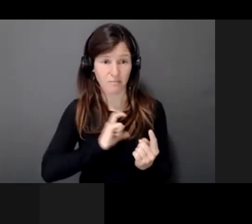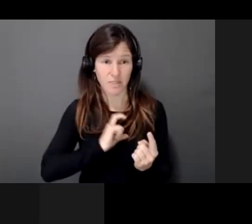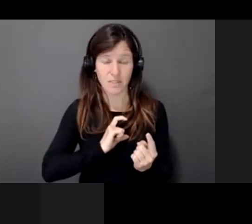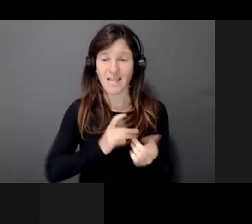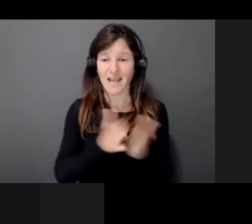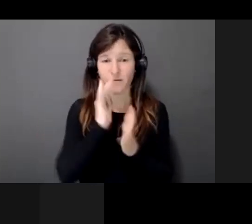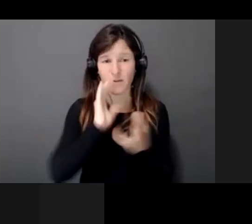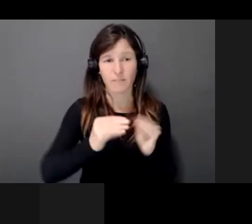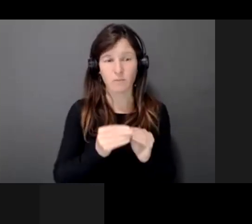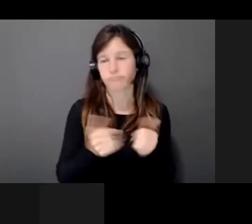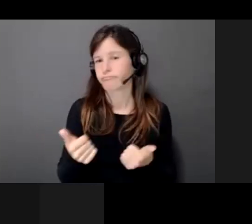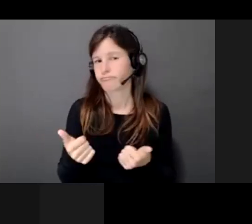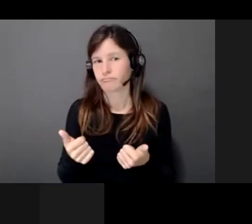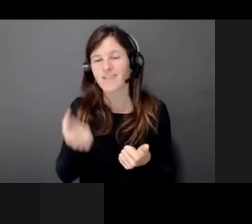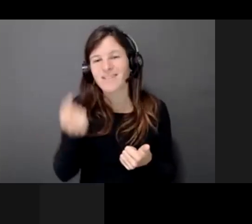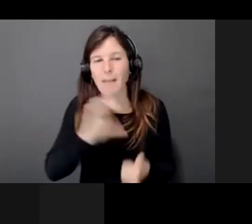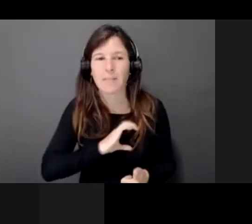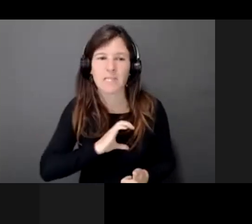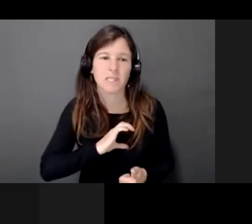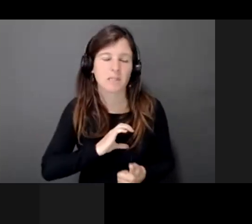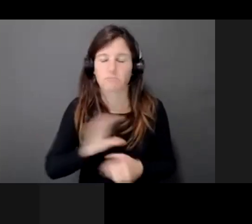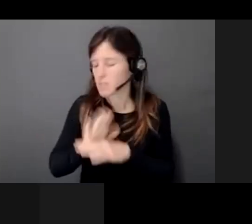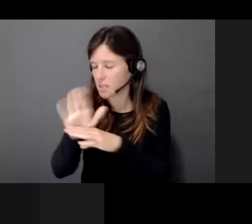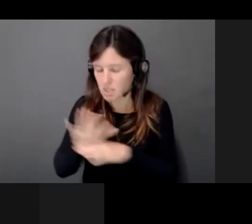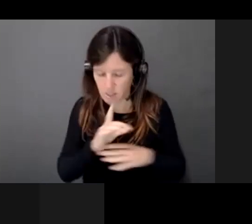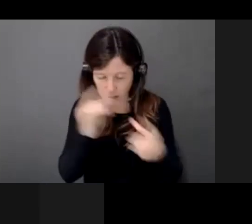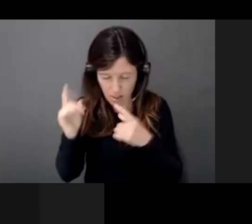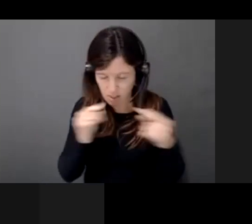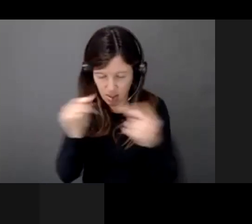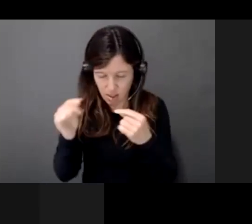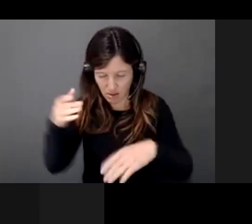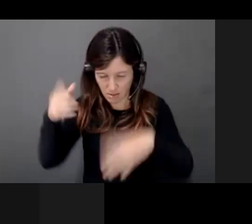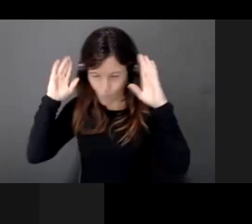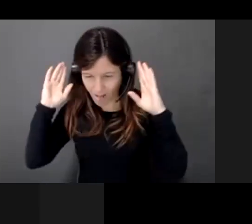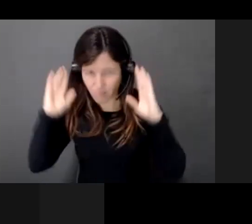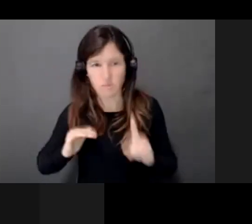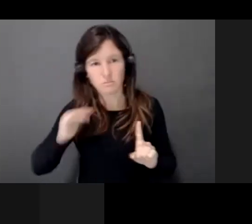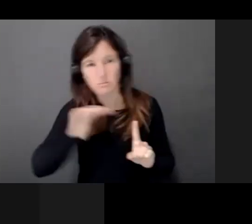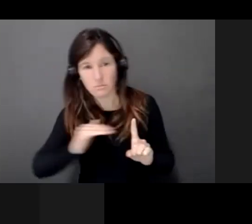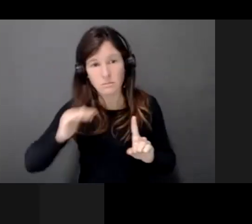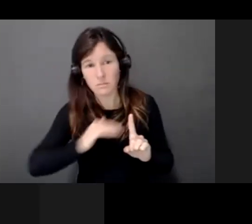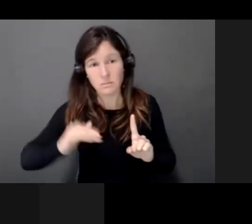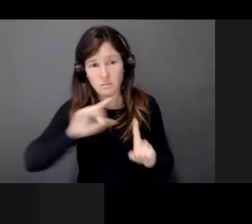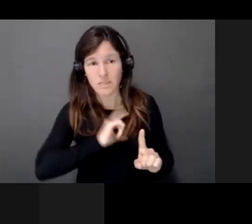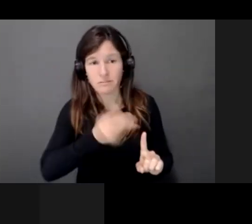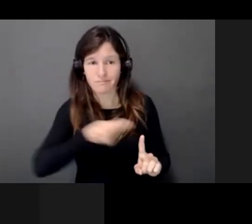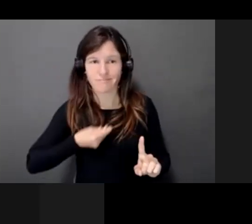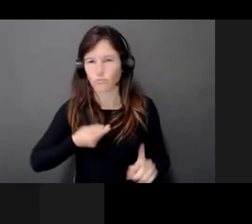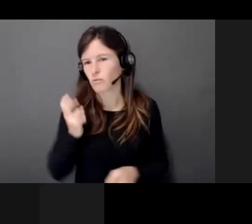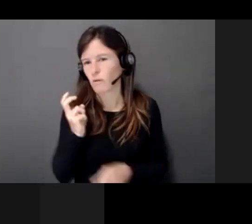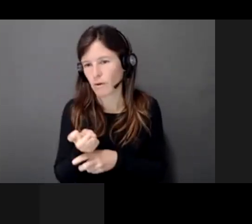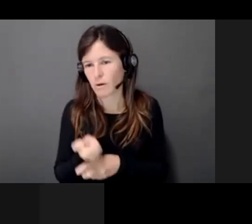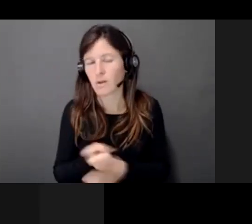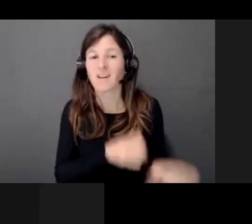the police are very busy, and getting that information number can be difficult from them. Getting it from the Victim Witness Assistance Program